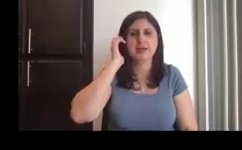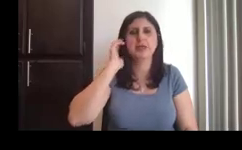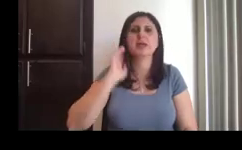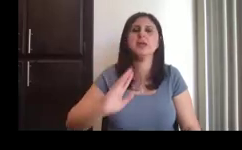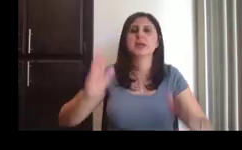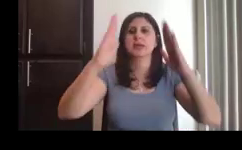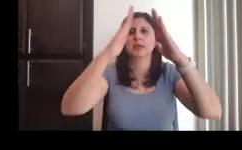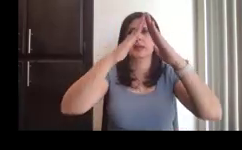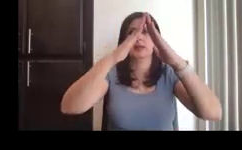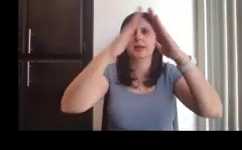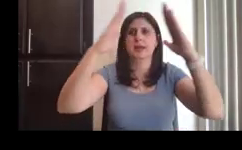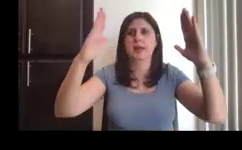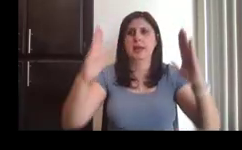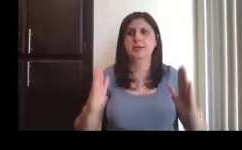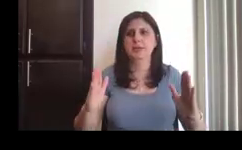House.